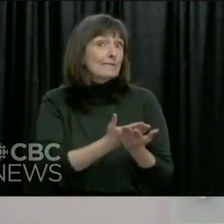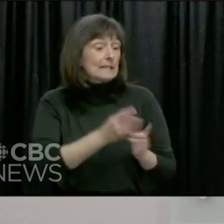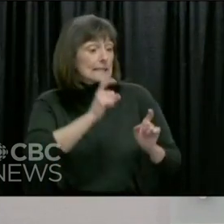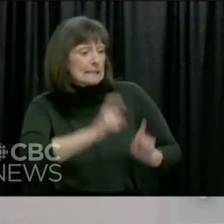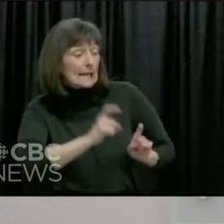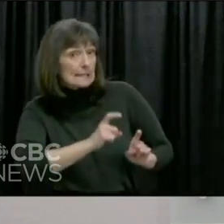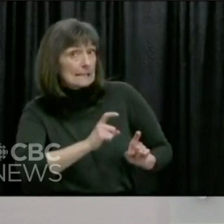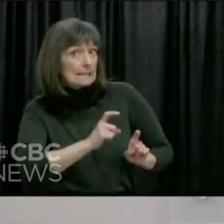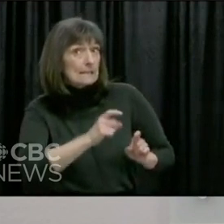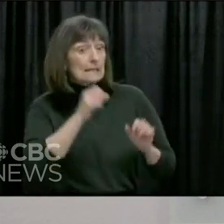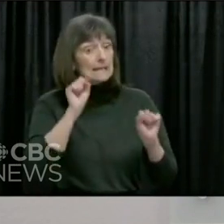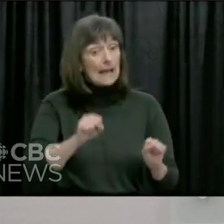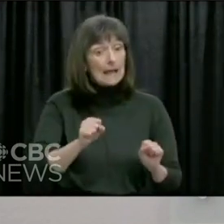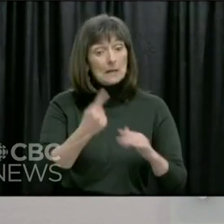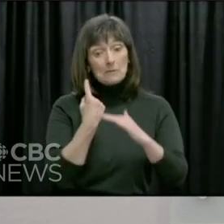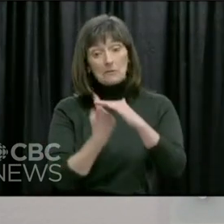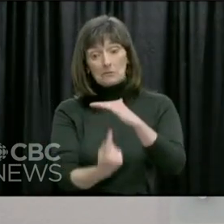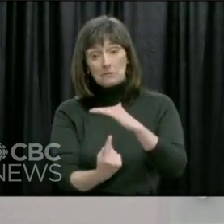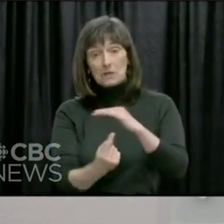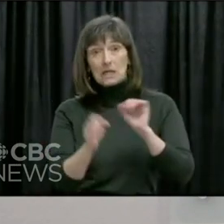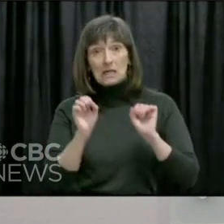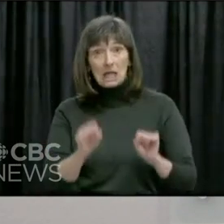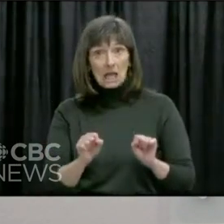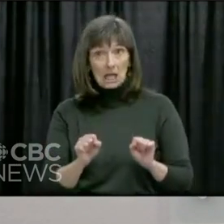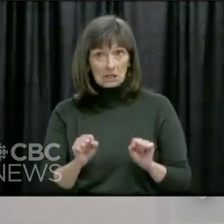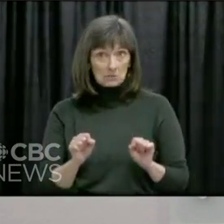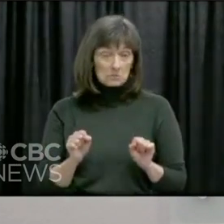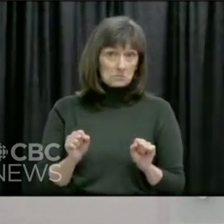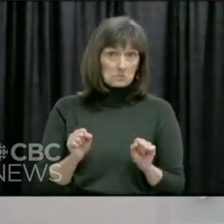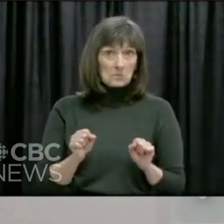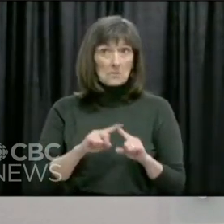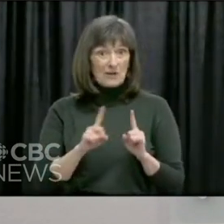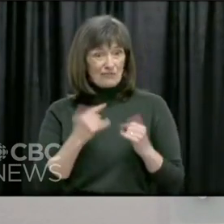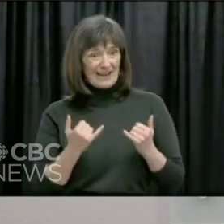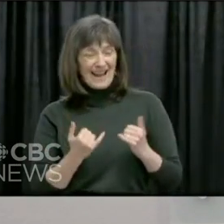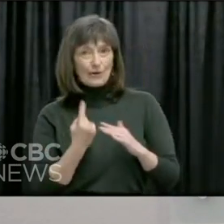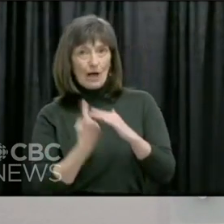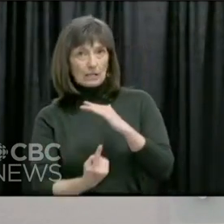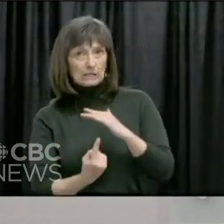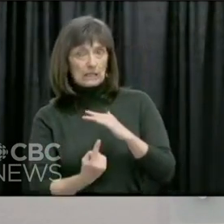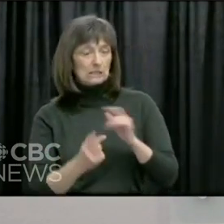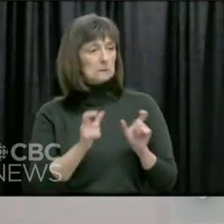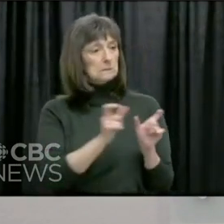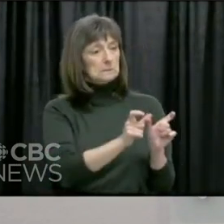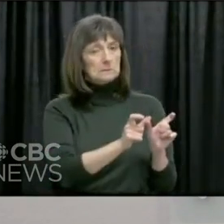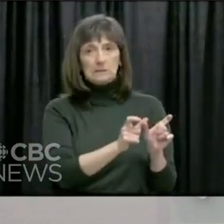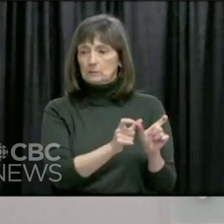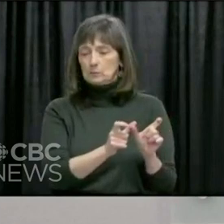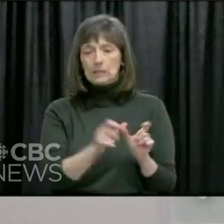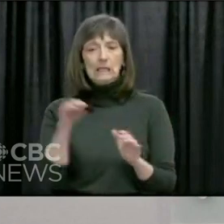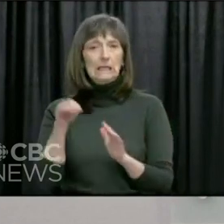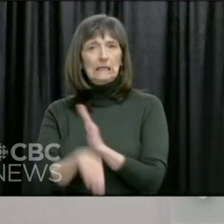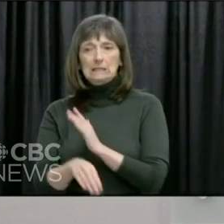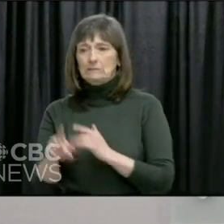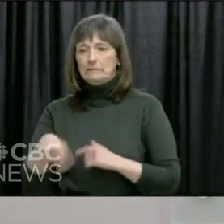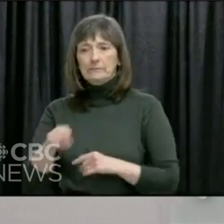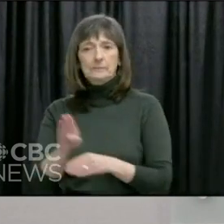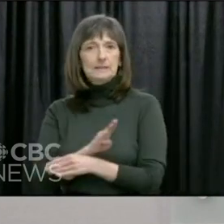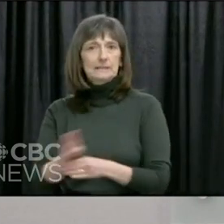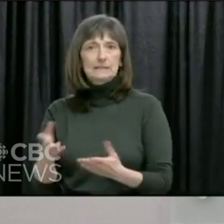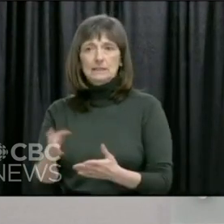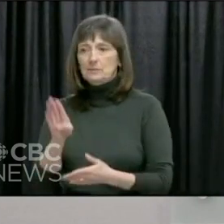isolation plan in place, it's effectively killed off what is a $1 billion industry here. With so much at stake, why aren't we doing something similar?